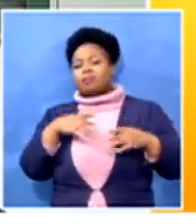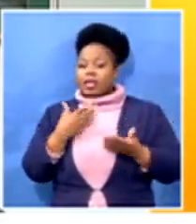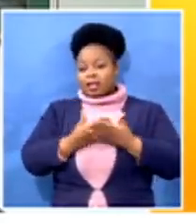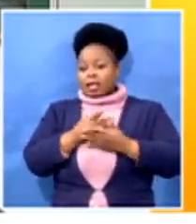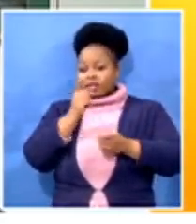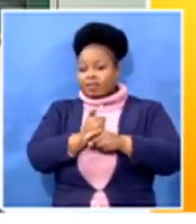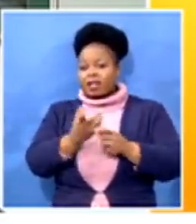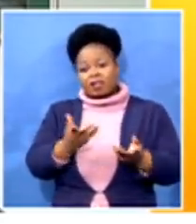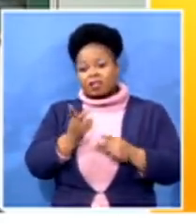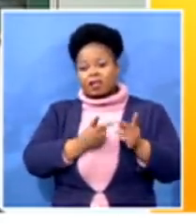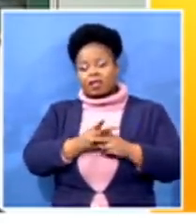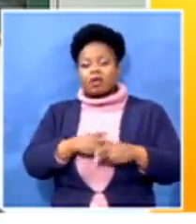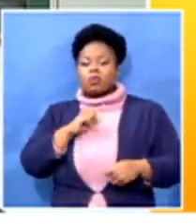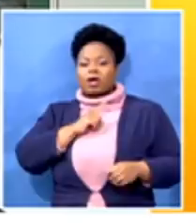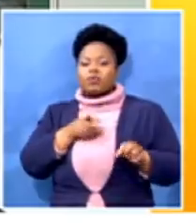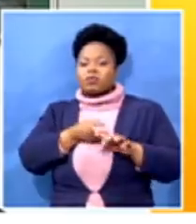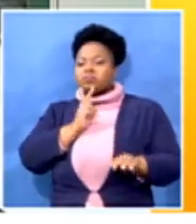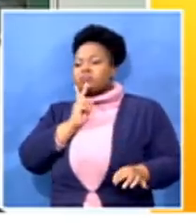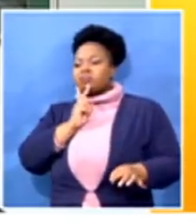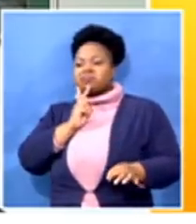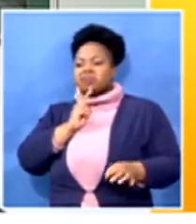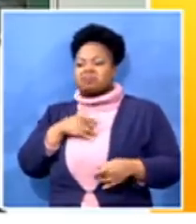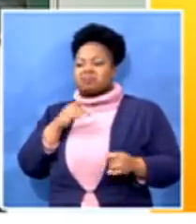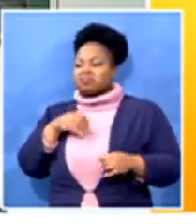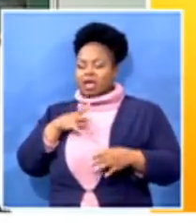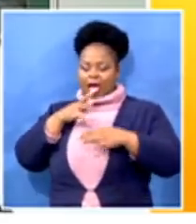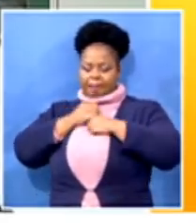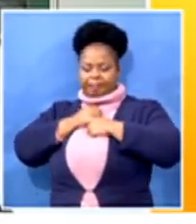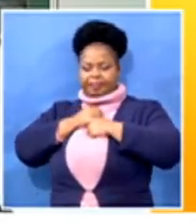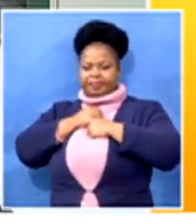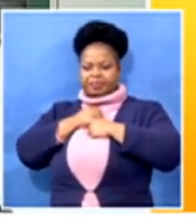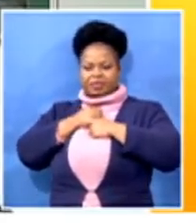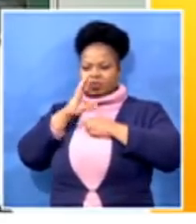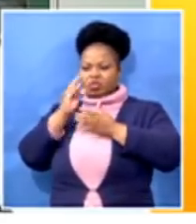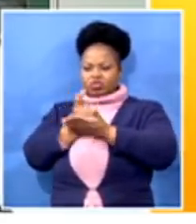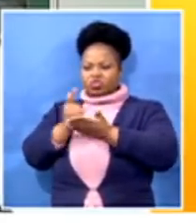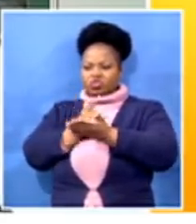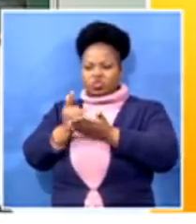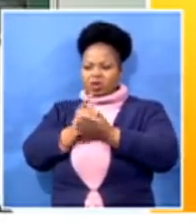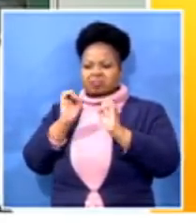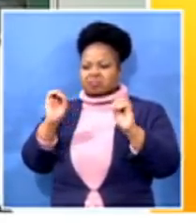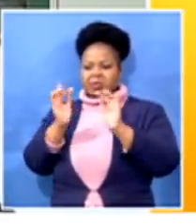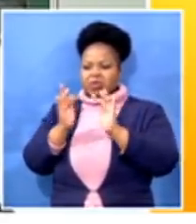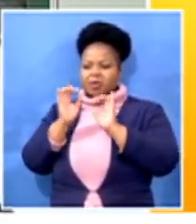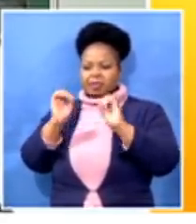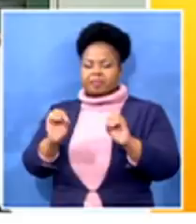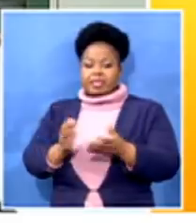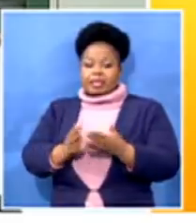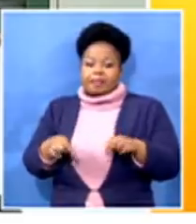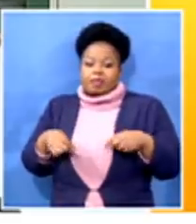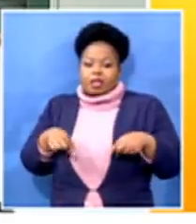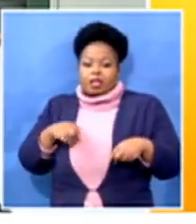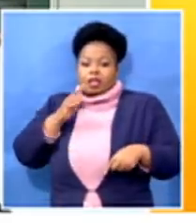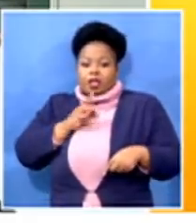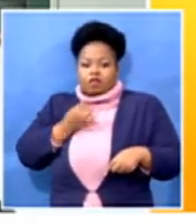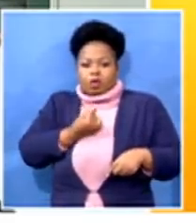also completely withdrawing, so not connecting, not talking. And that overwhelming fear of just being alone,